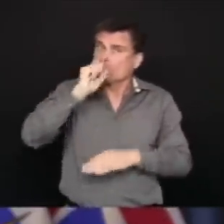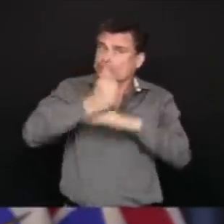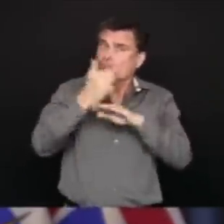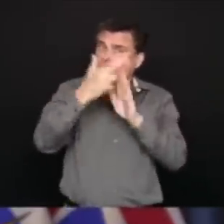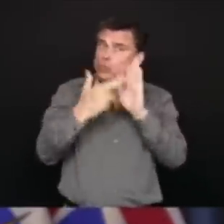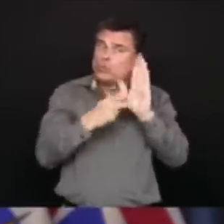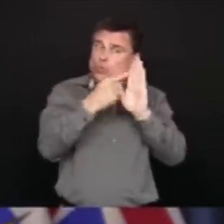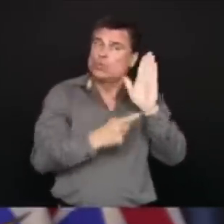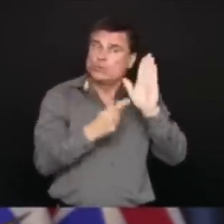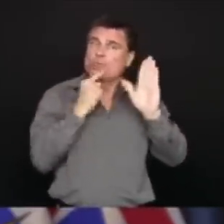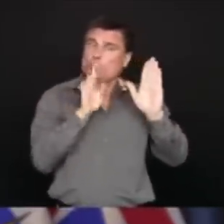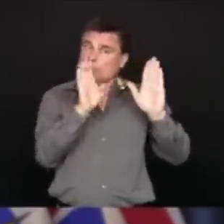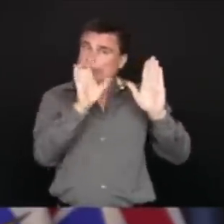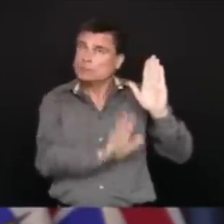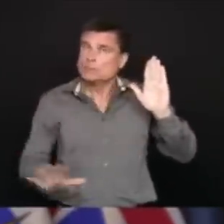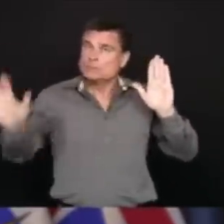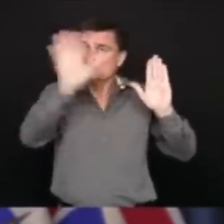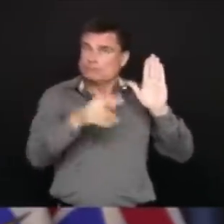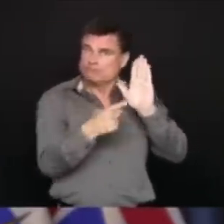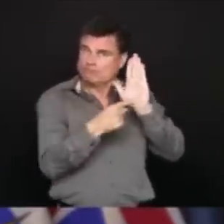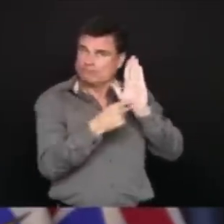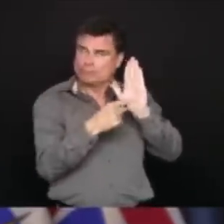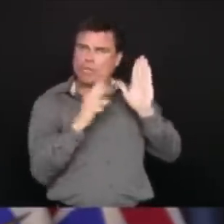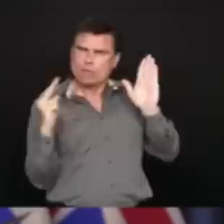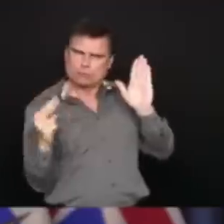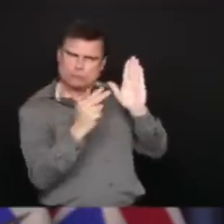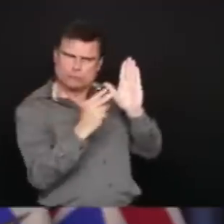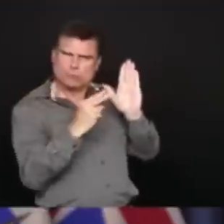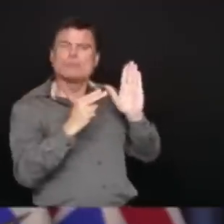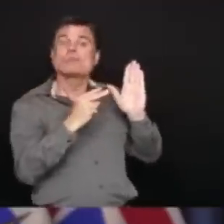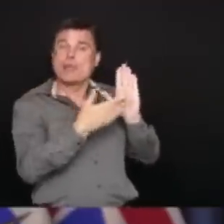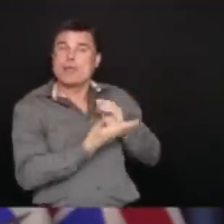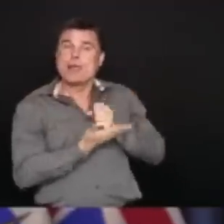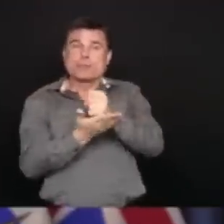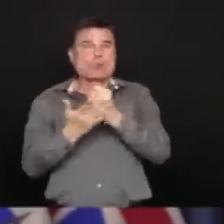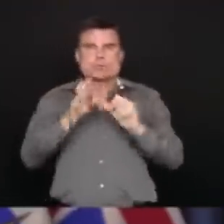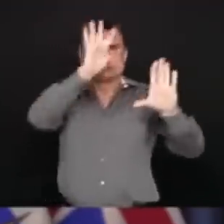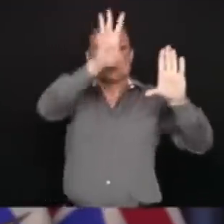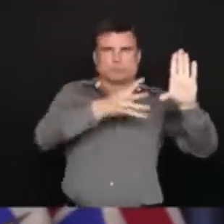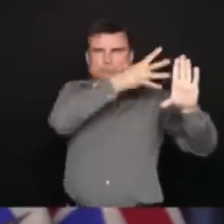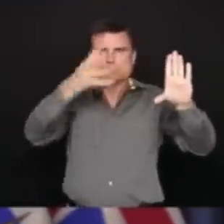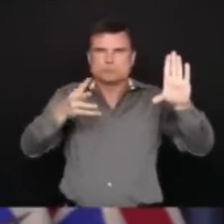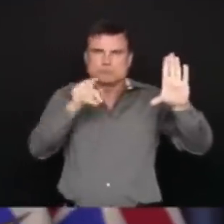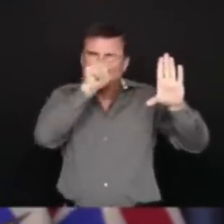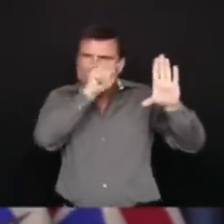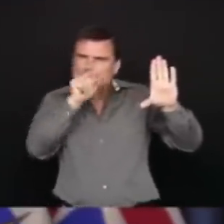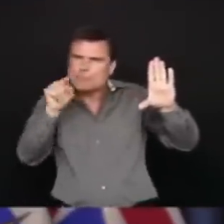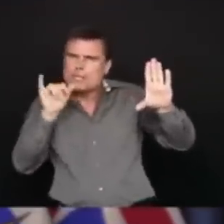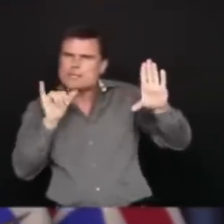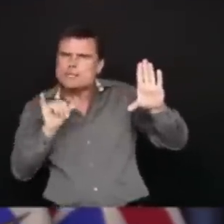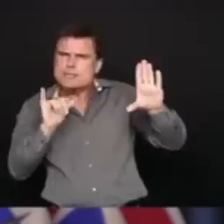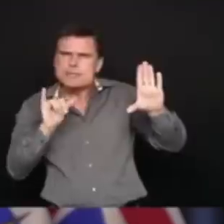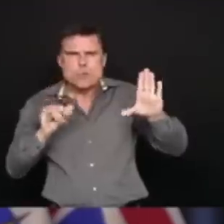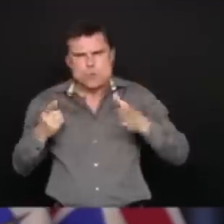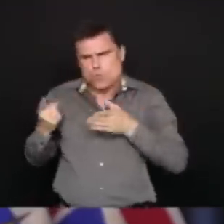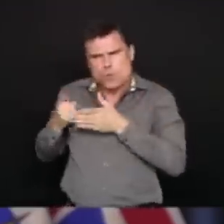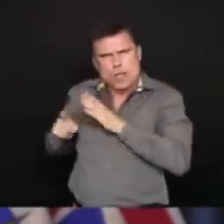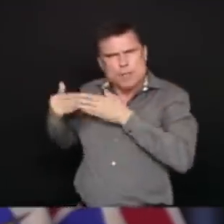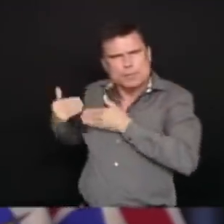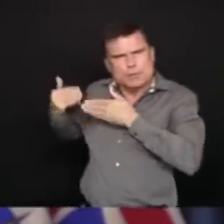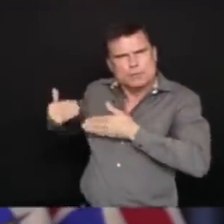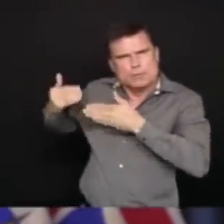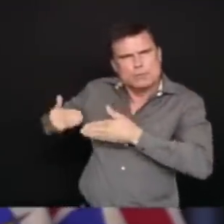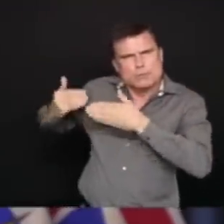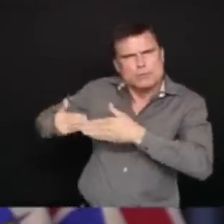idea of where we are now in terms of our pandemic and where we may be going in the coming weeks. And it